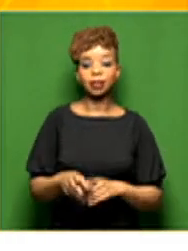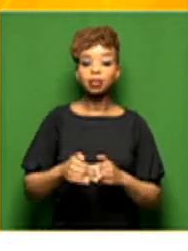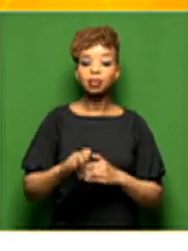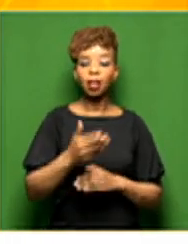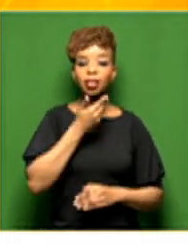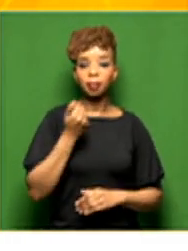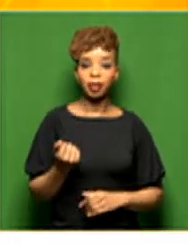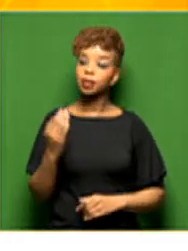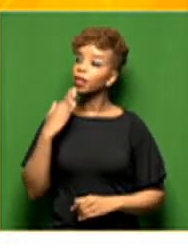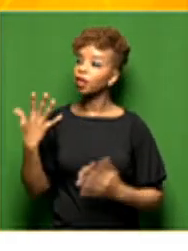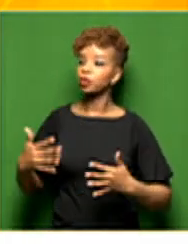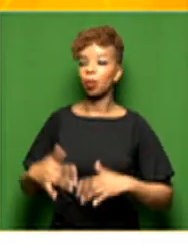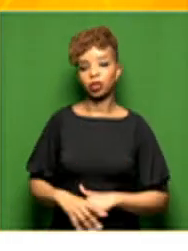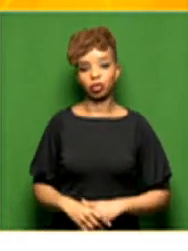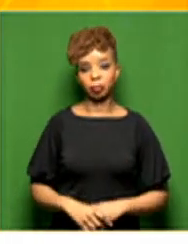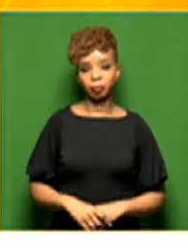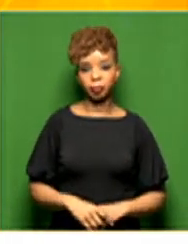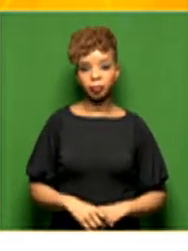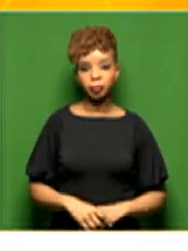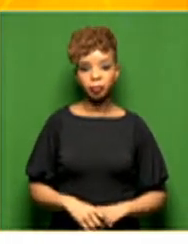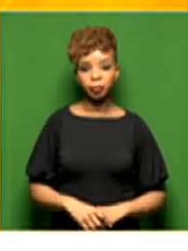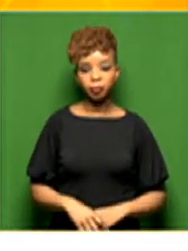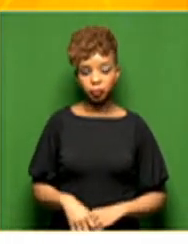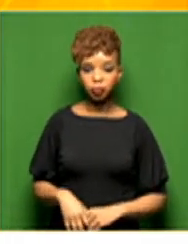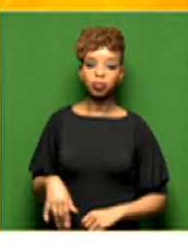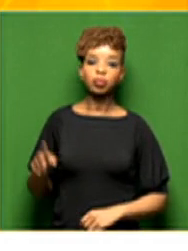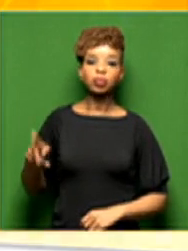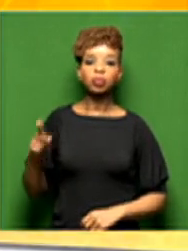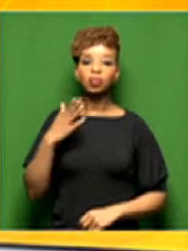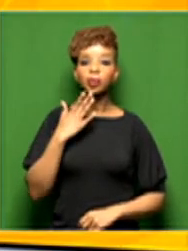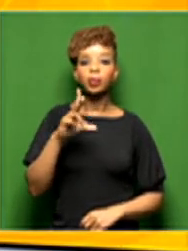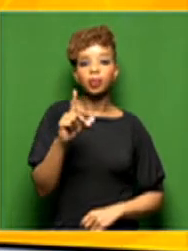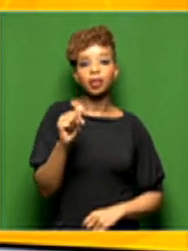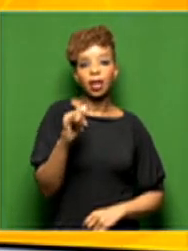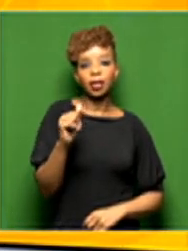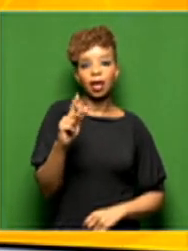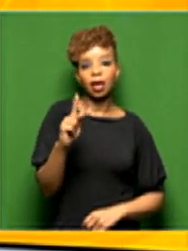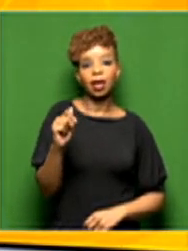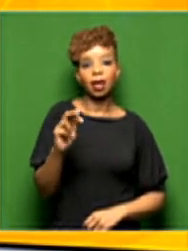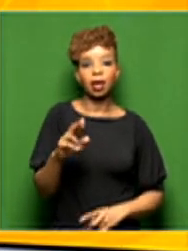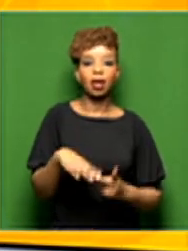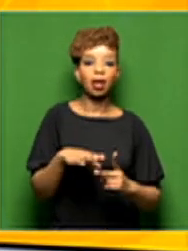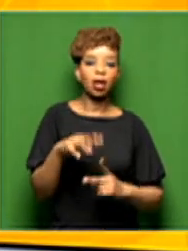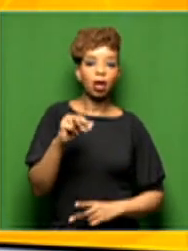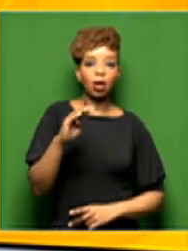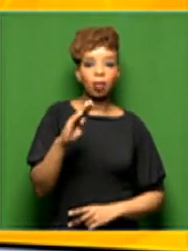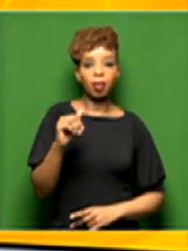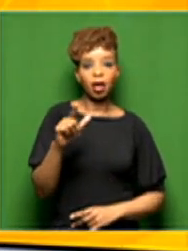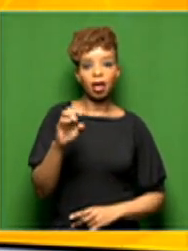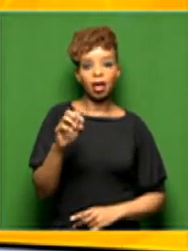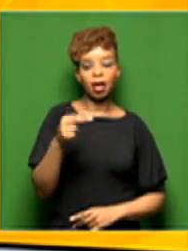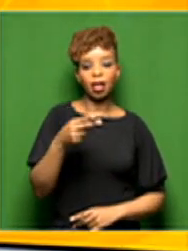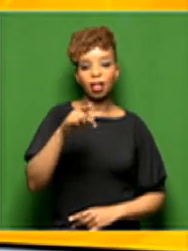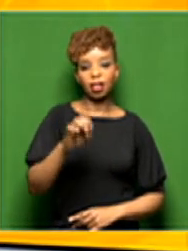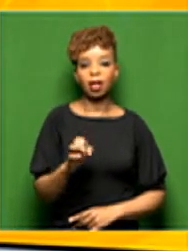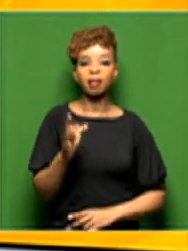Thank you. Thank you so much. Well, that was Dayakar Padayachee and Mbalenhle Mavimbela talking to us about the film Saloon, which is set to